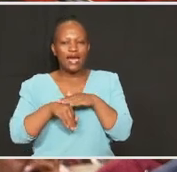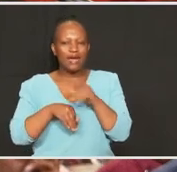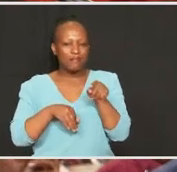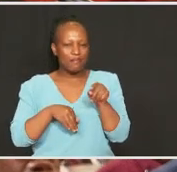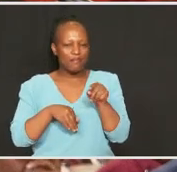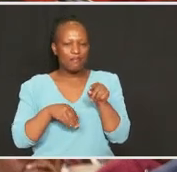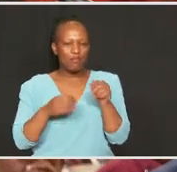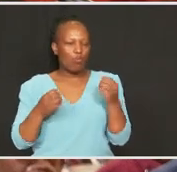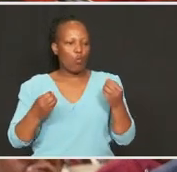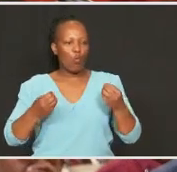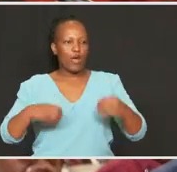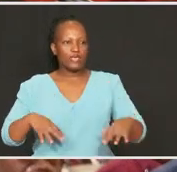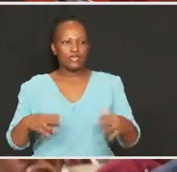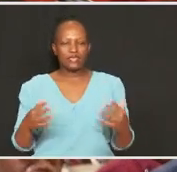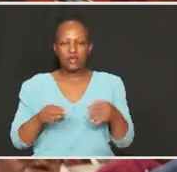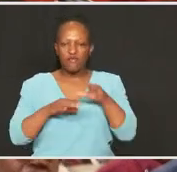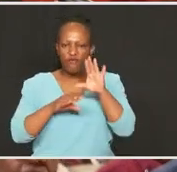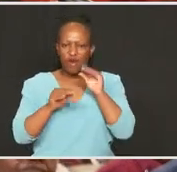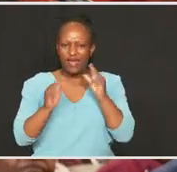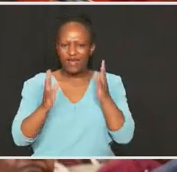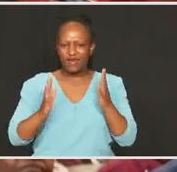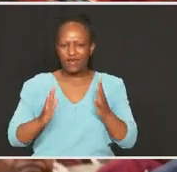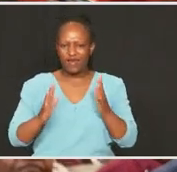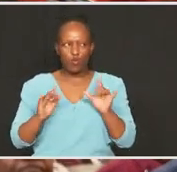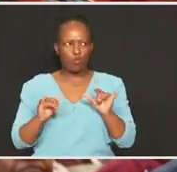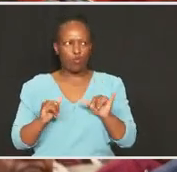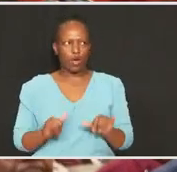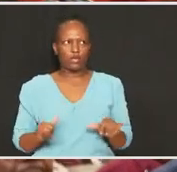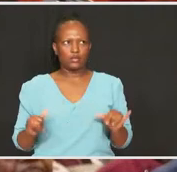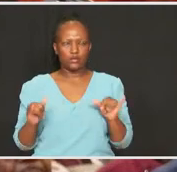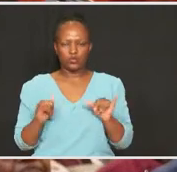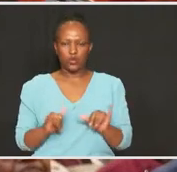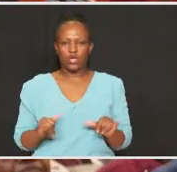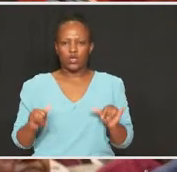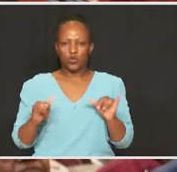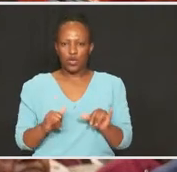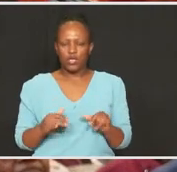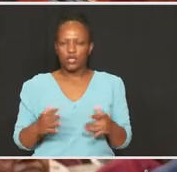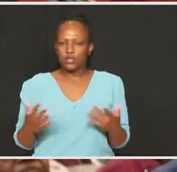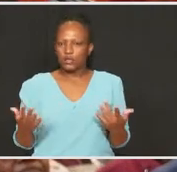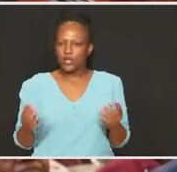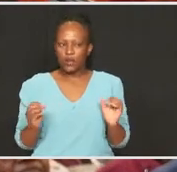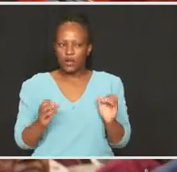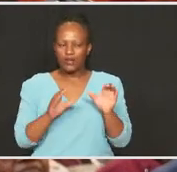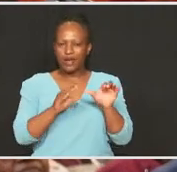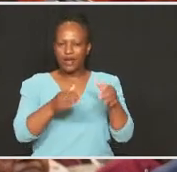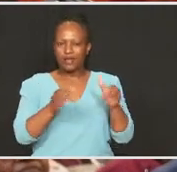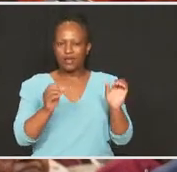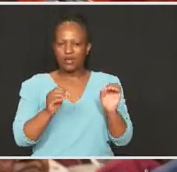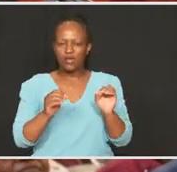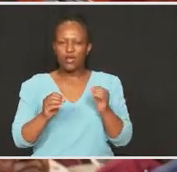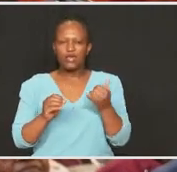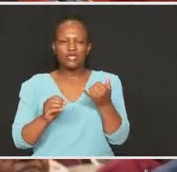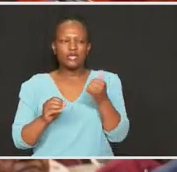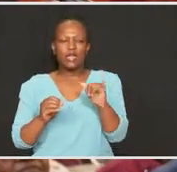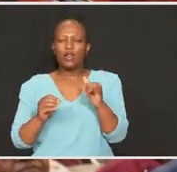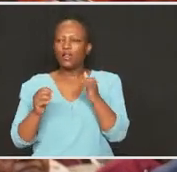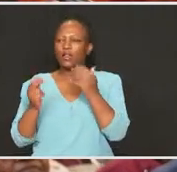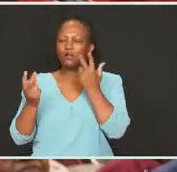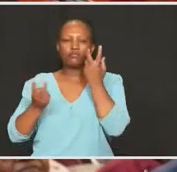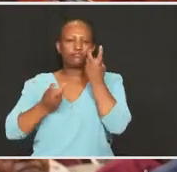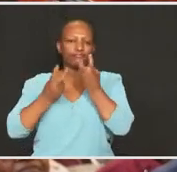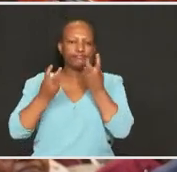is not wasted for the learner to be interested while we are still dealing with a